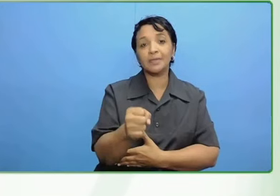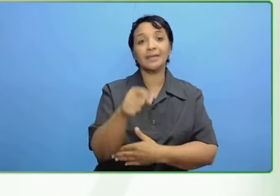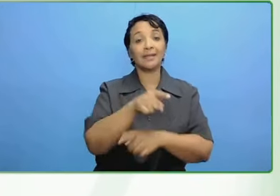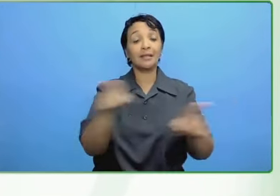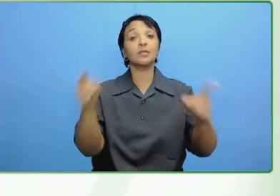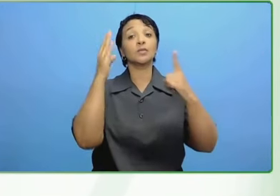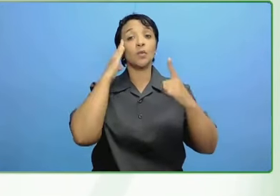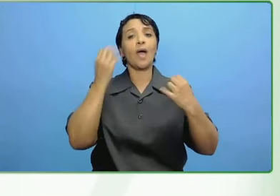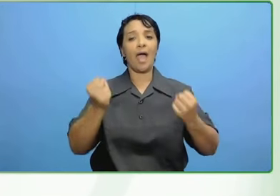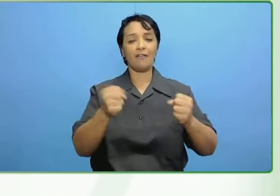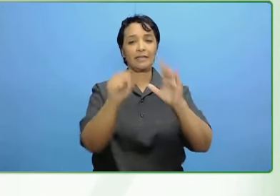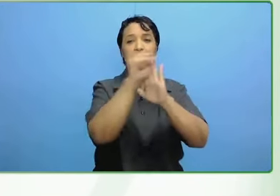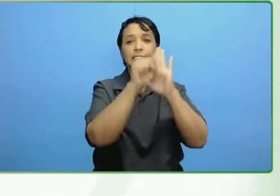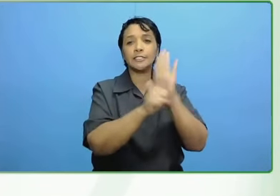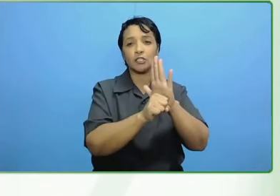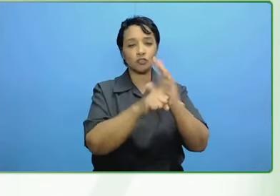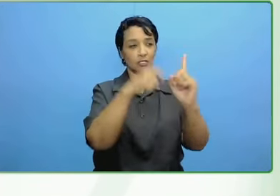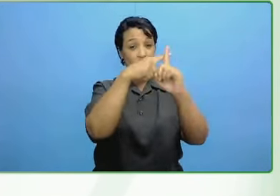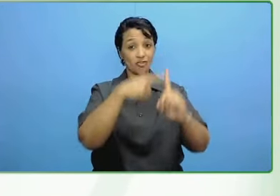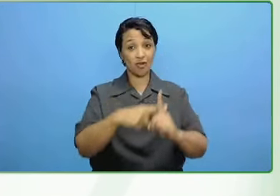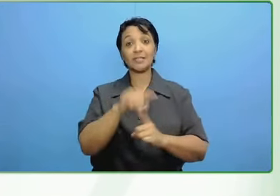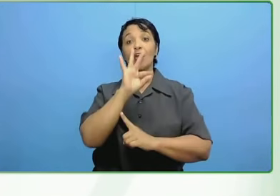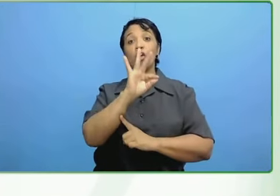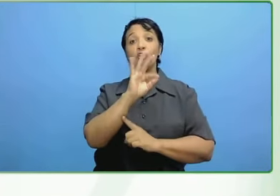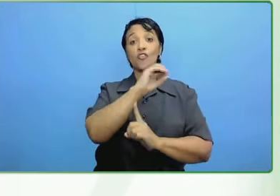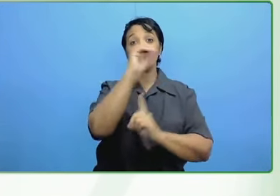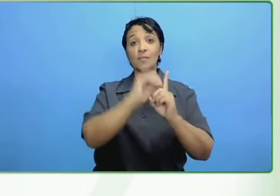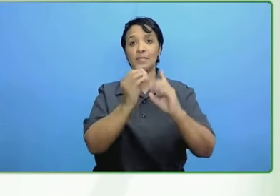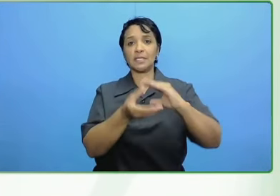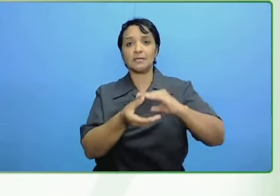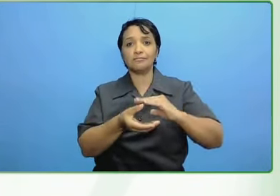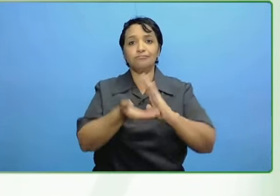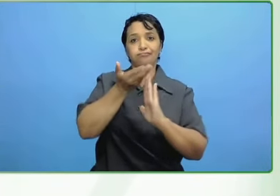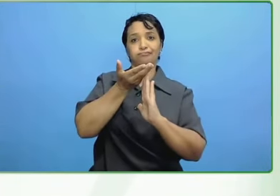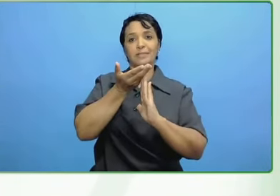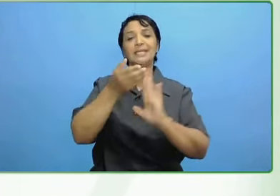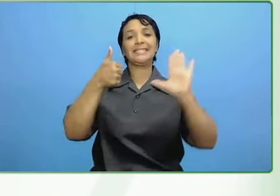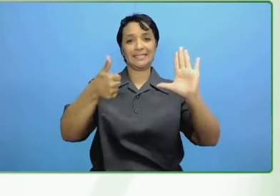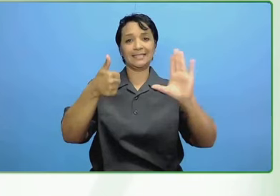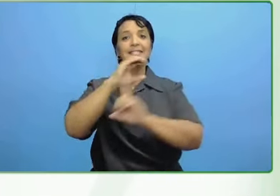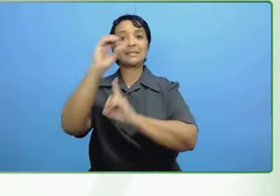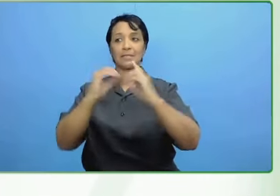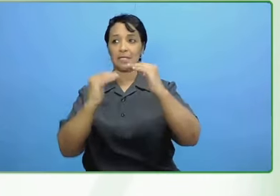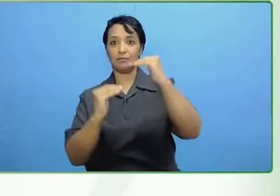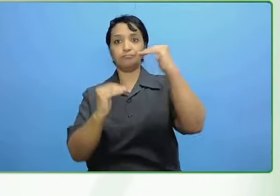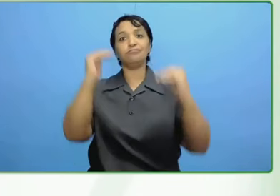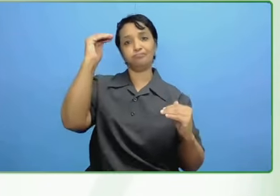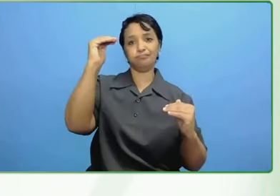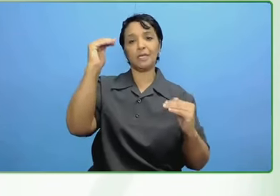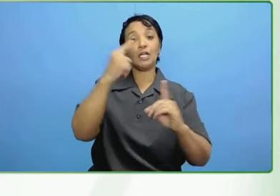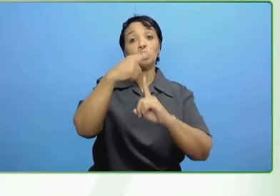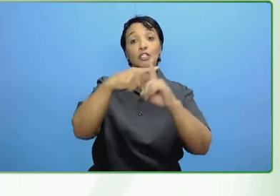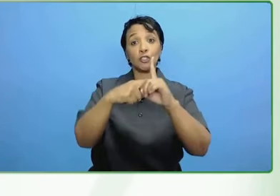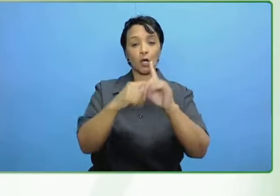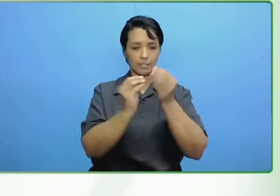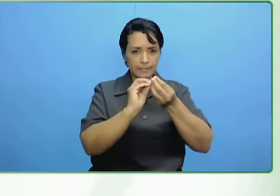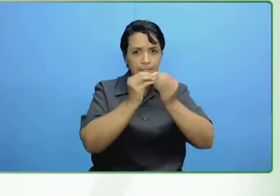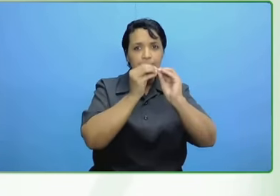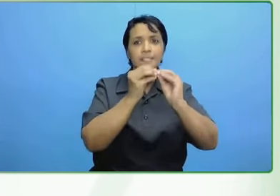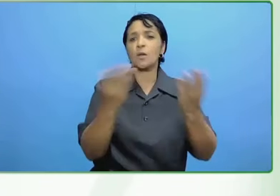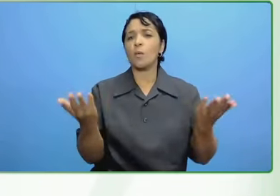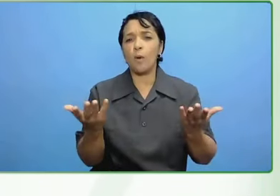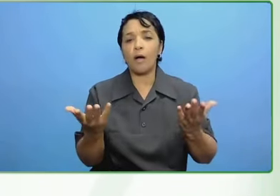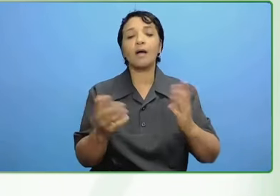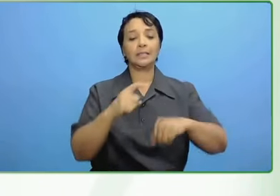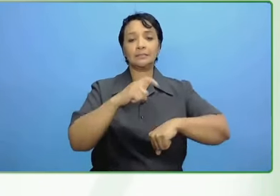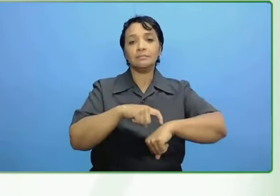target from 3% to 6%. These targets were developed during the drafting and the developing of the